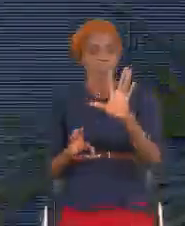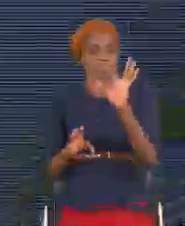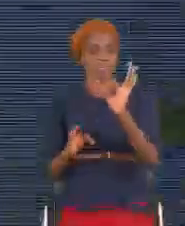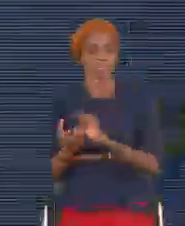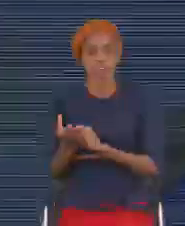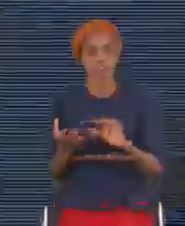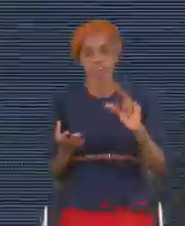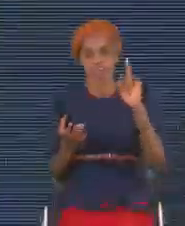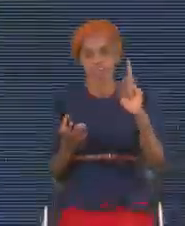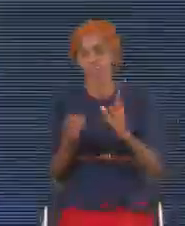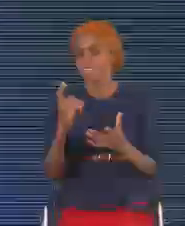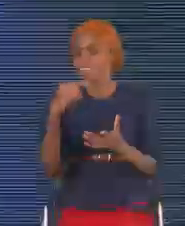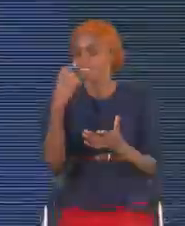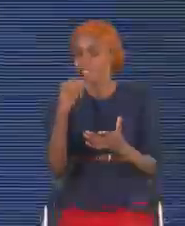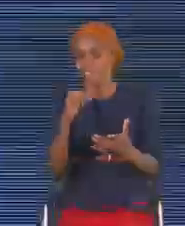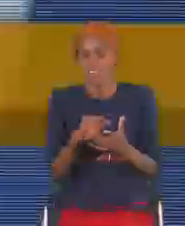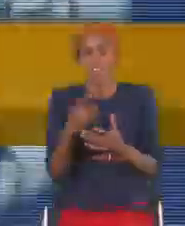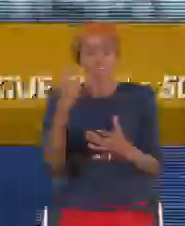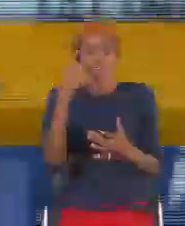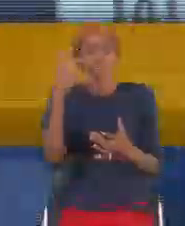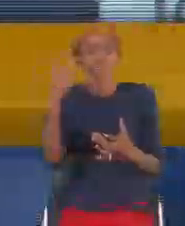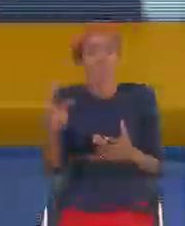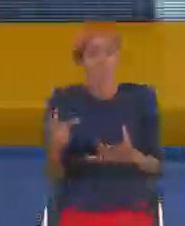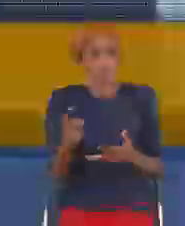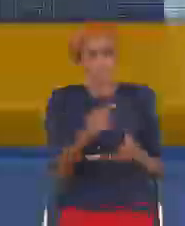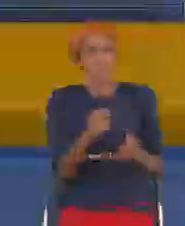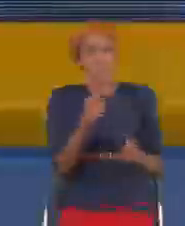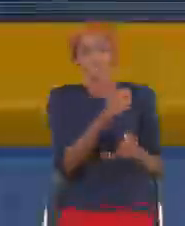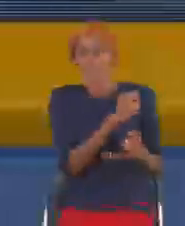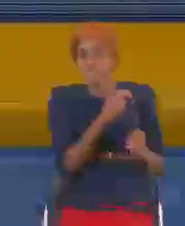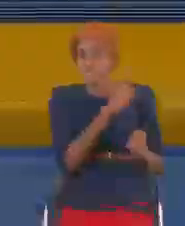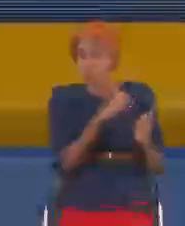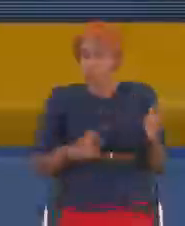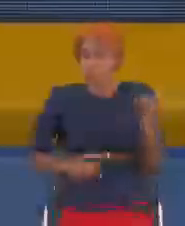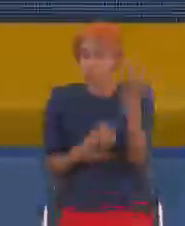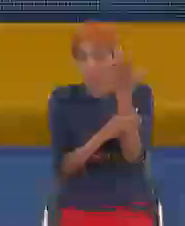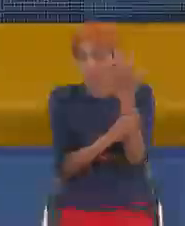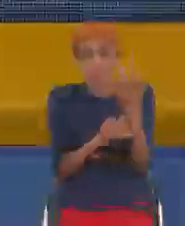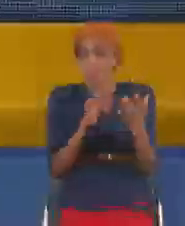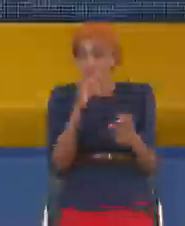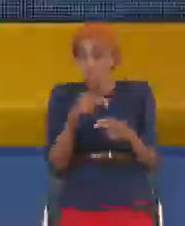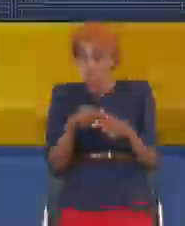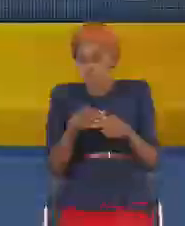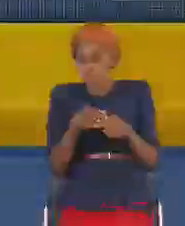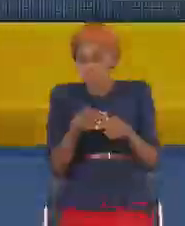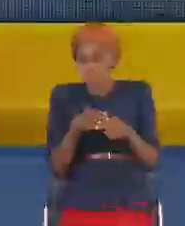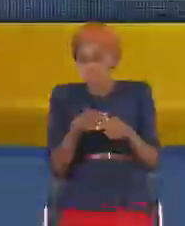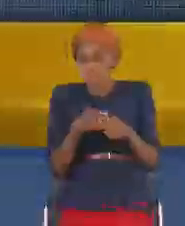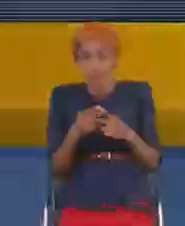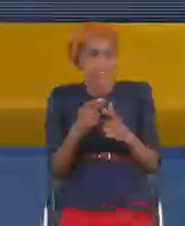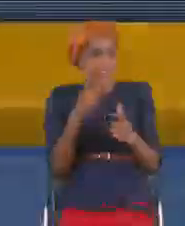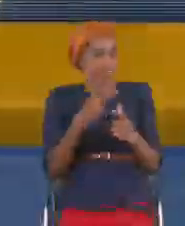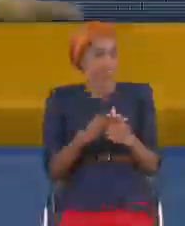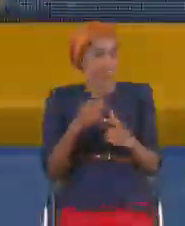from verse 1, it says, behold, the Lord's hand is not shortened, neither